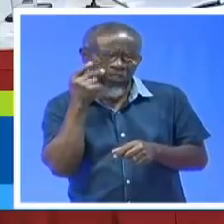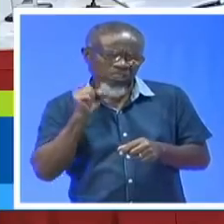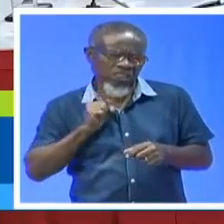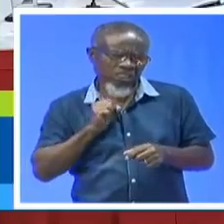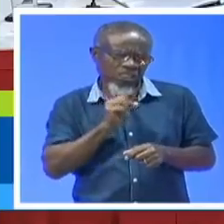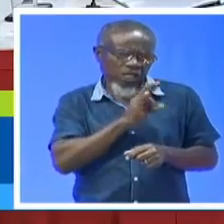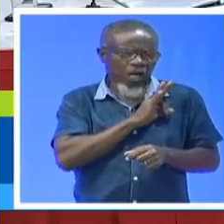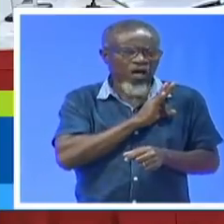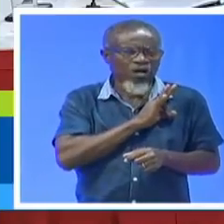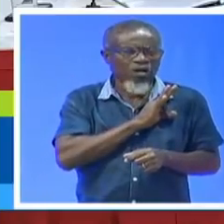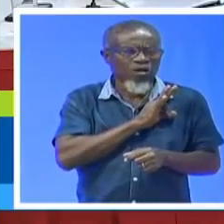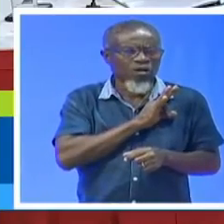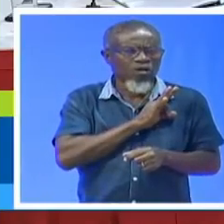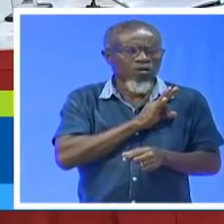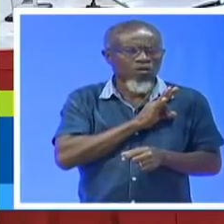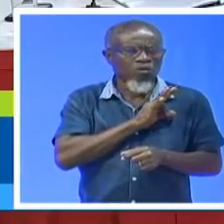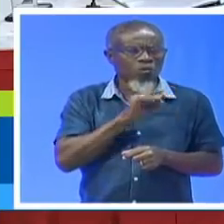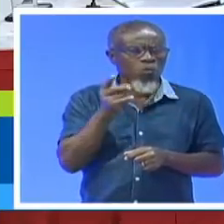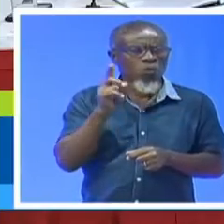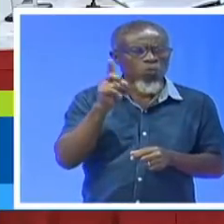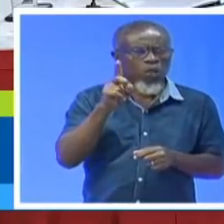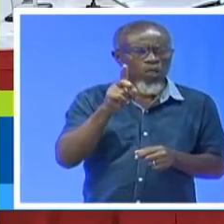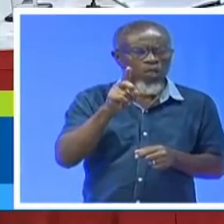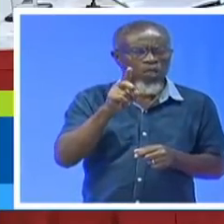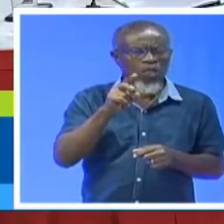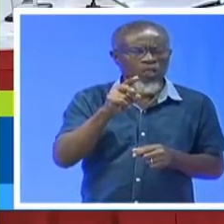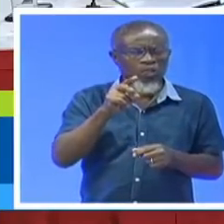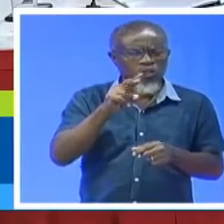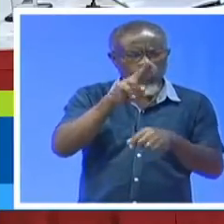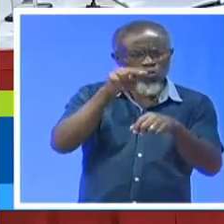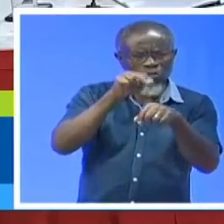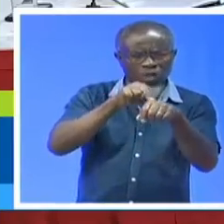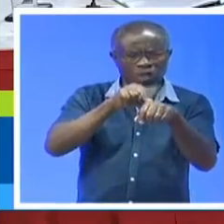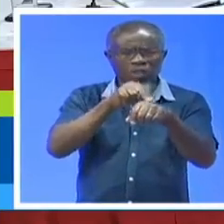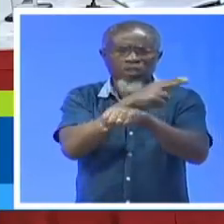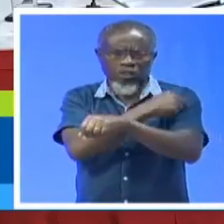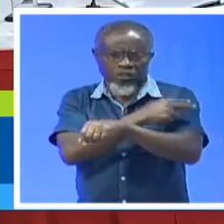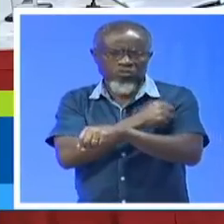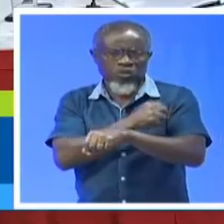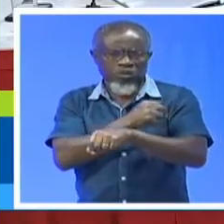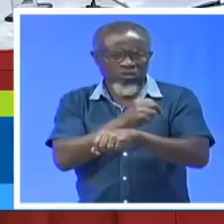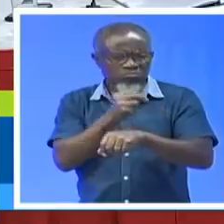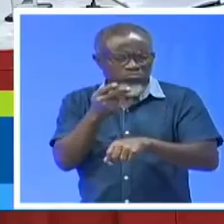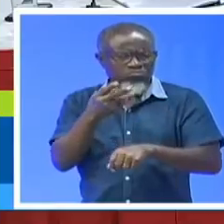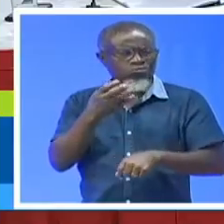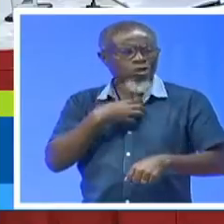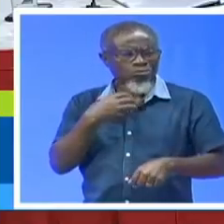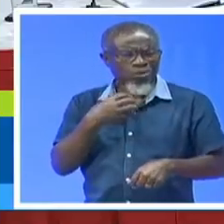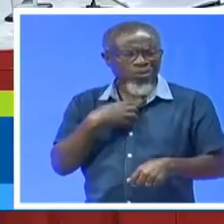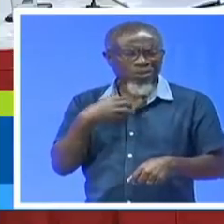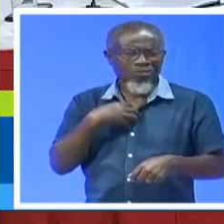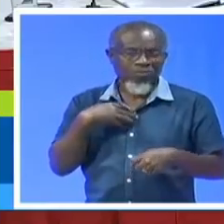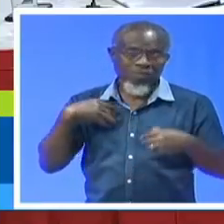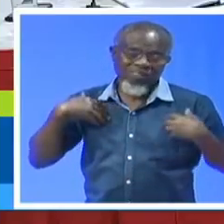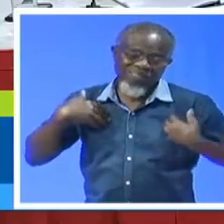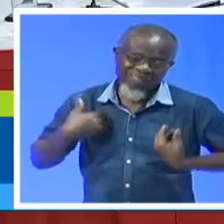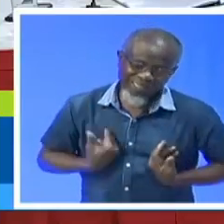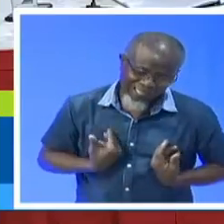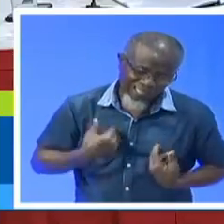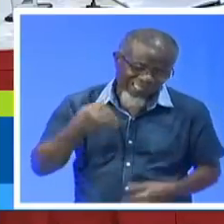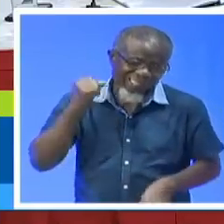the traditional healthcare system also complaining of burnout and